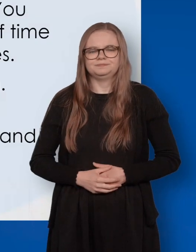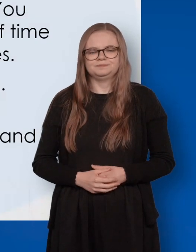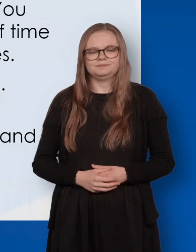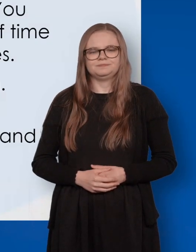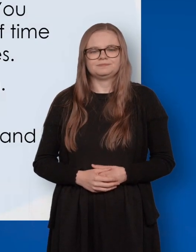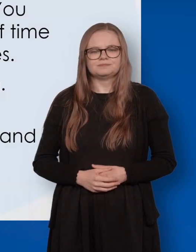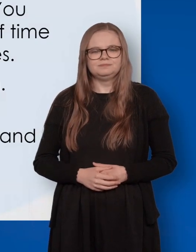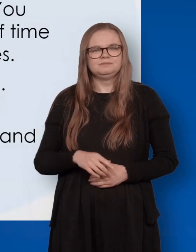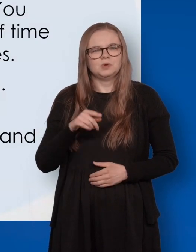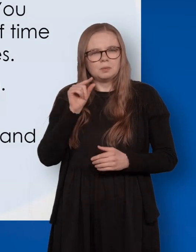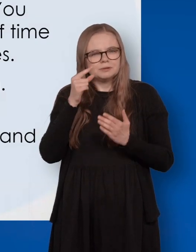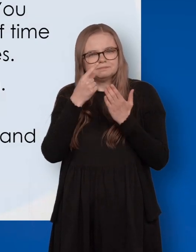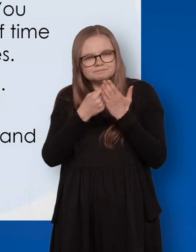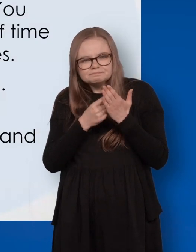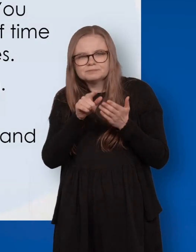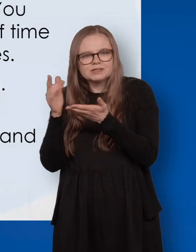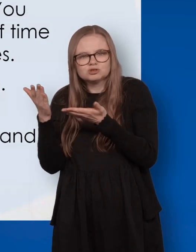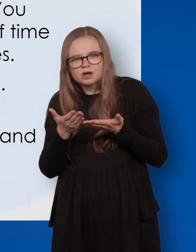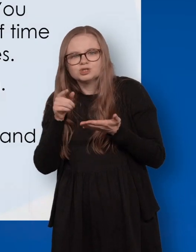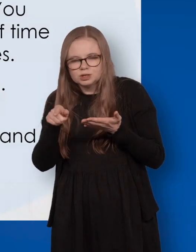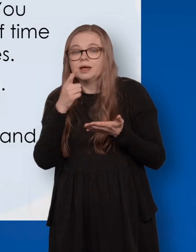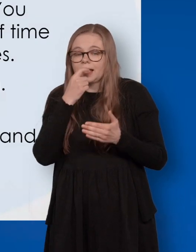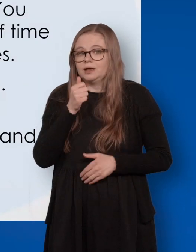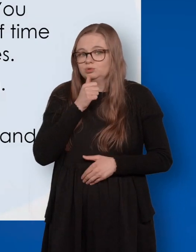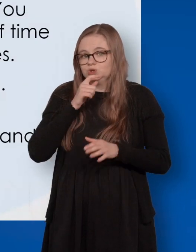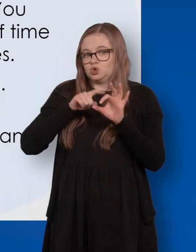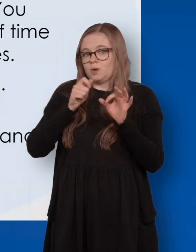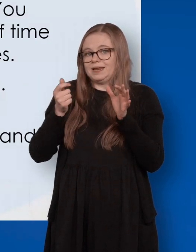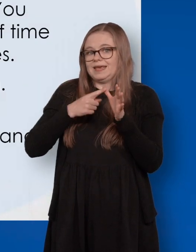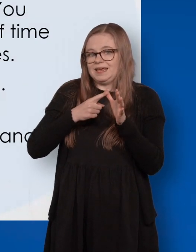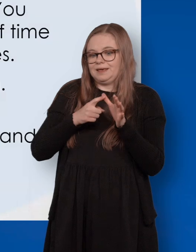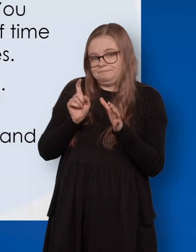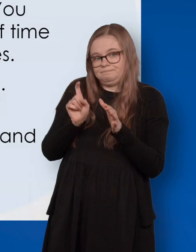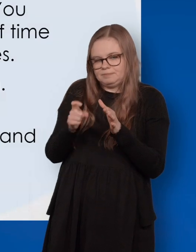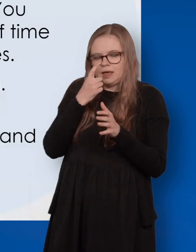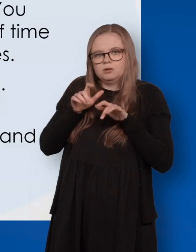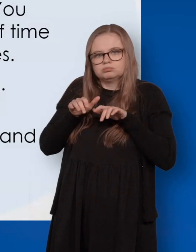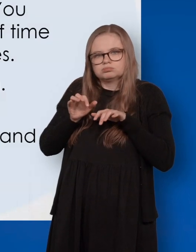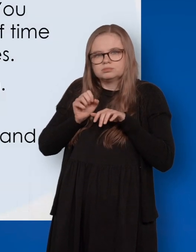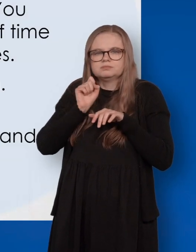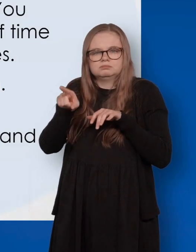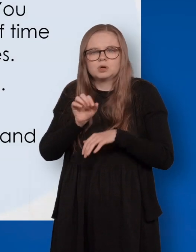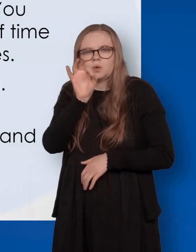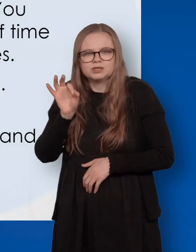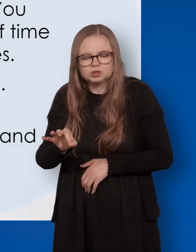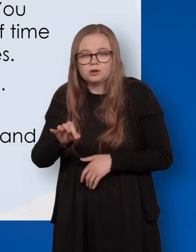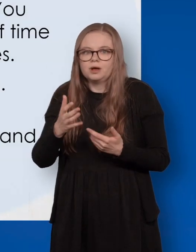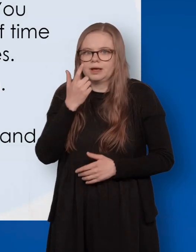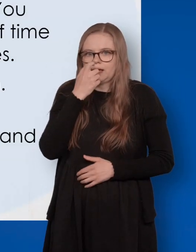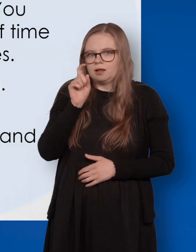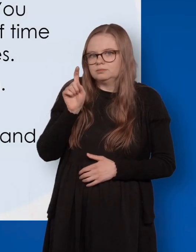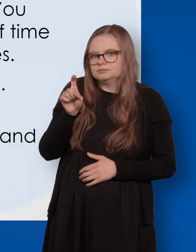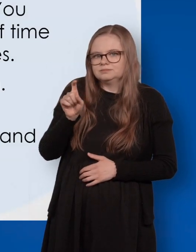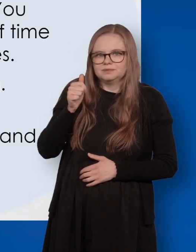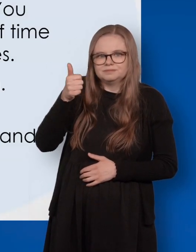So some housekeeping and introductions. You can use the Q&A function to type a question. You can upvote